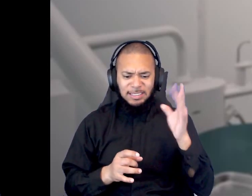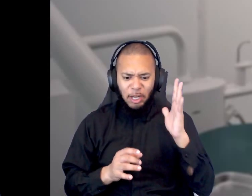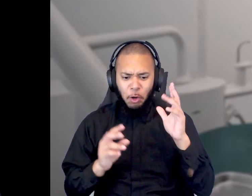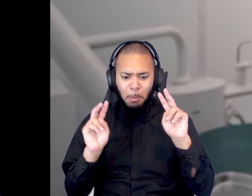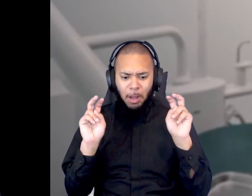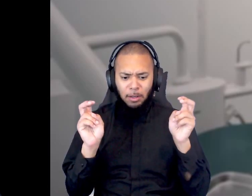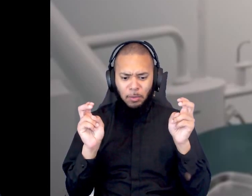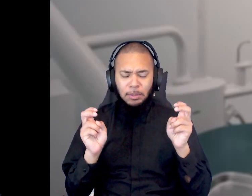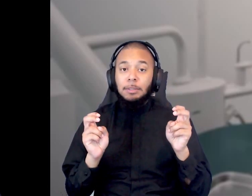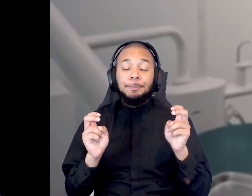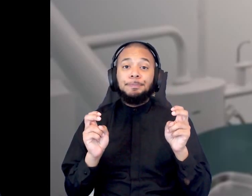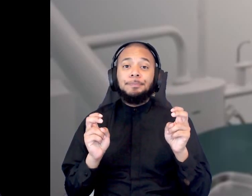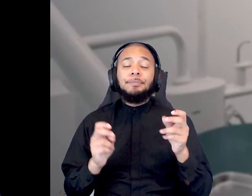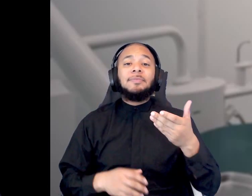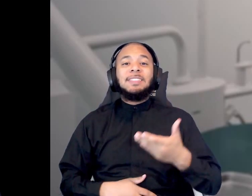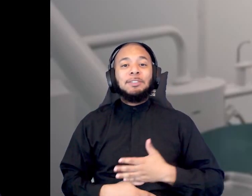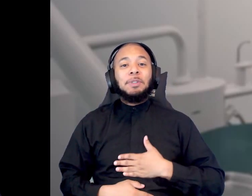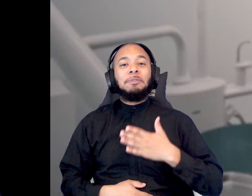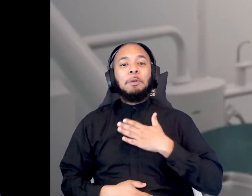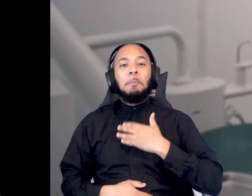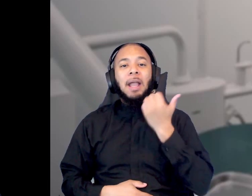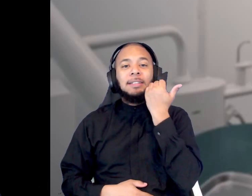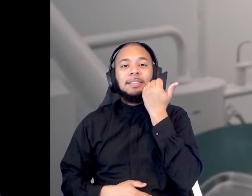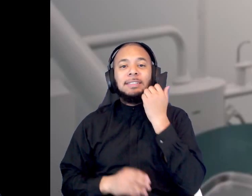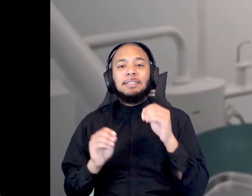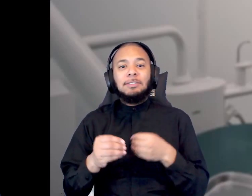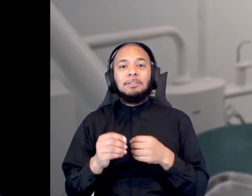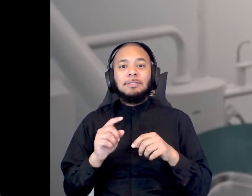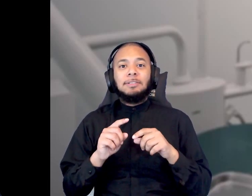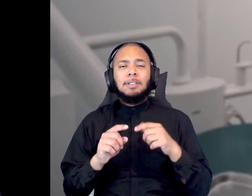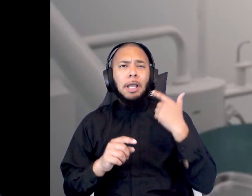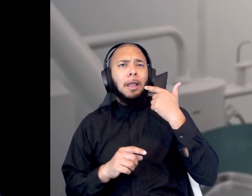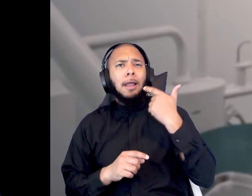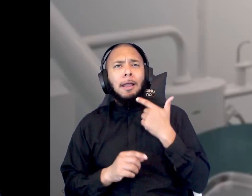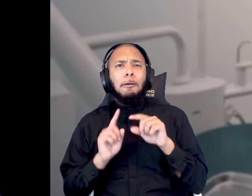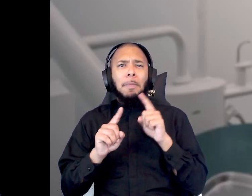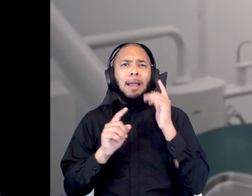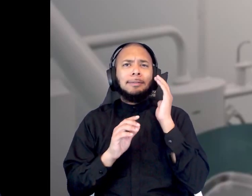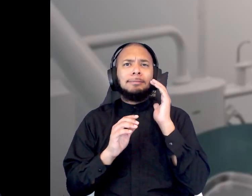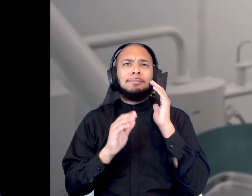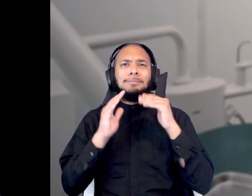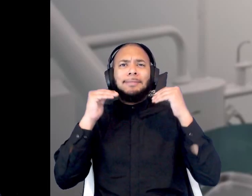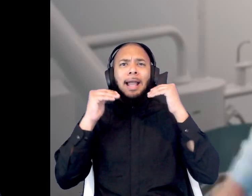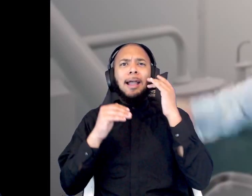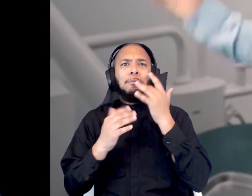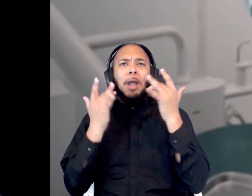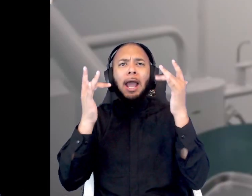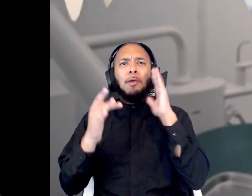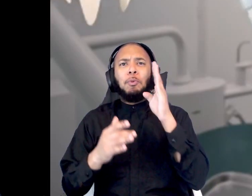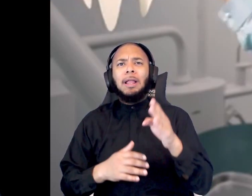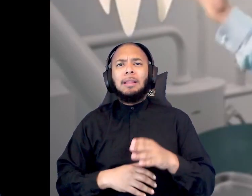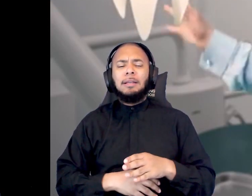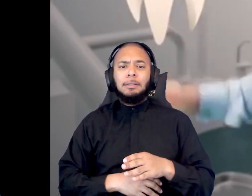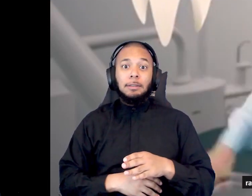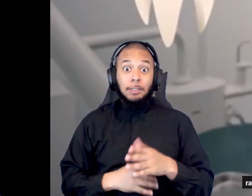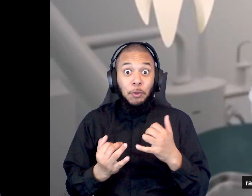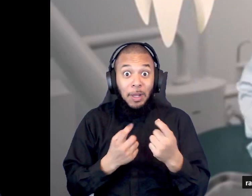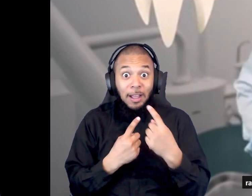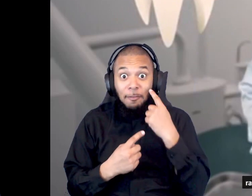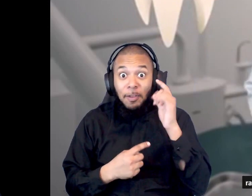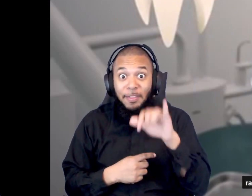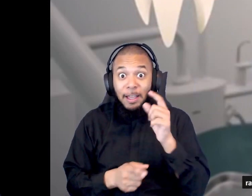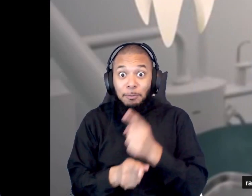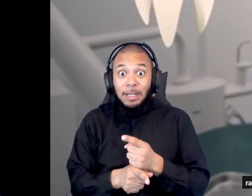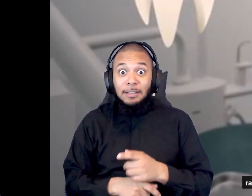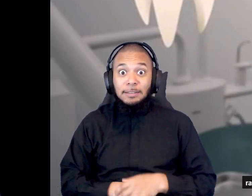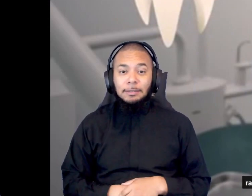Rogers' dentist office, where the teeth get drilled, but the smiles get brighter. Everybody would want to come, right? Well, we have this tooth over here,